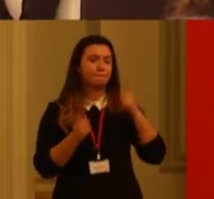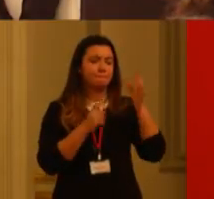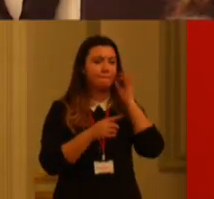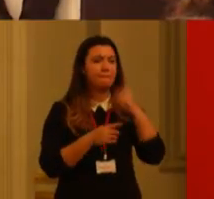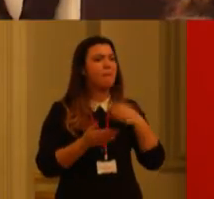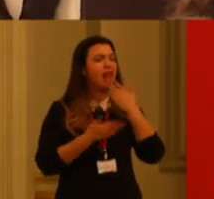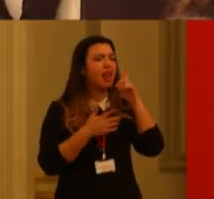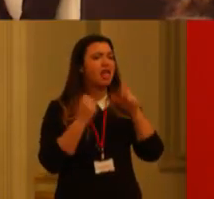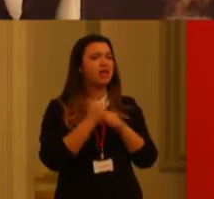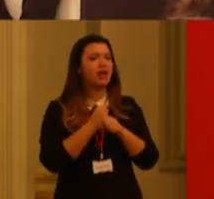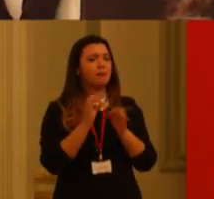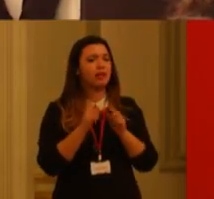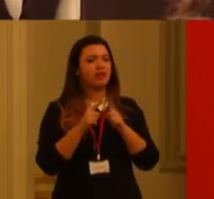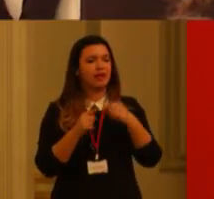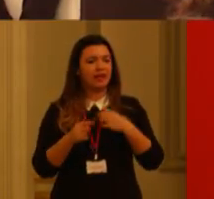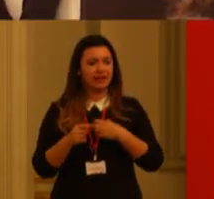individuals,